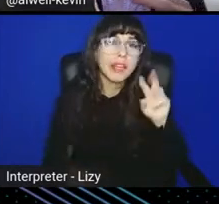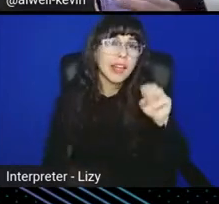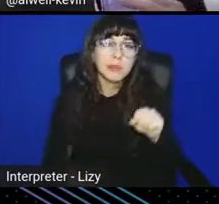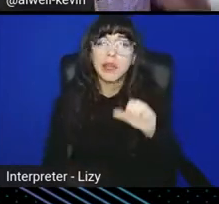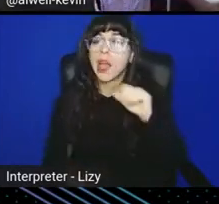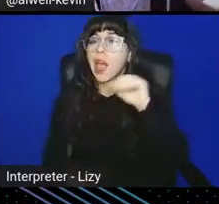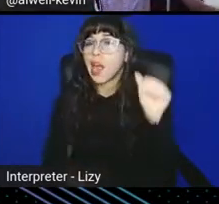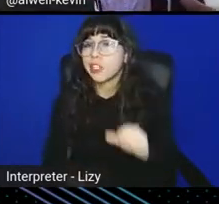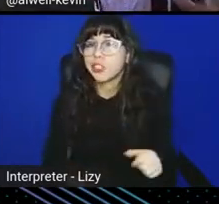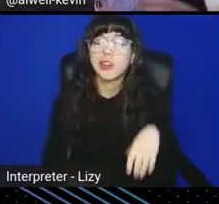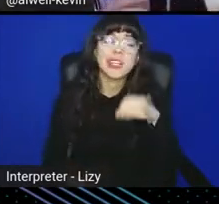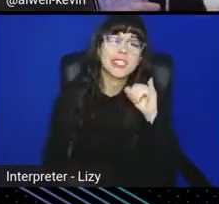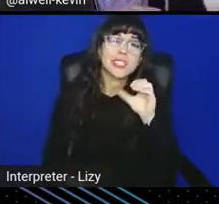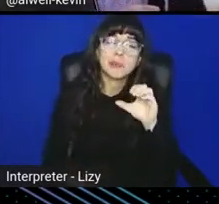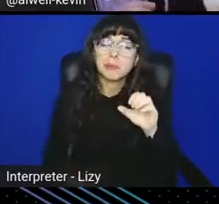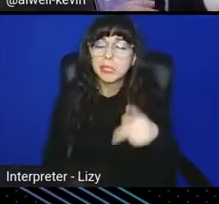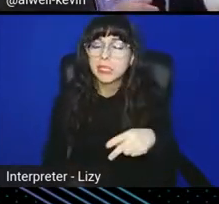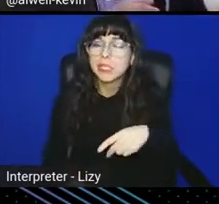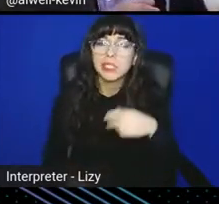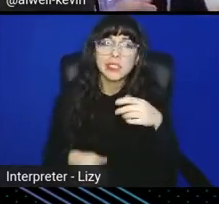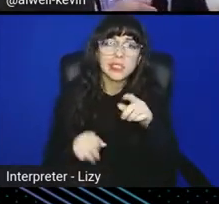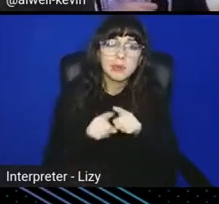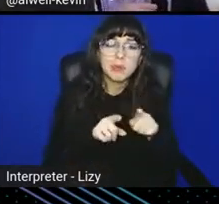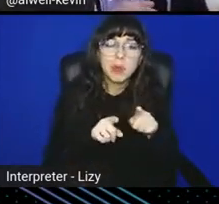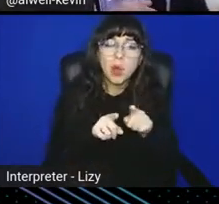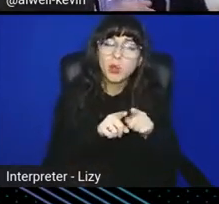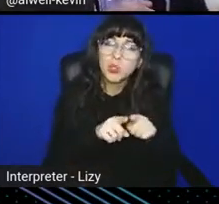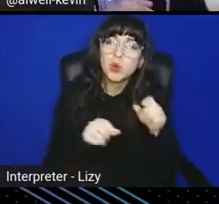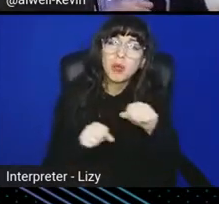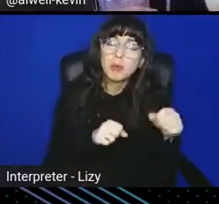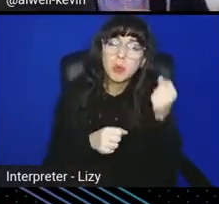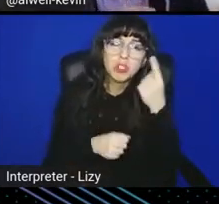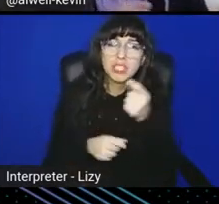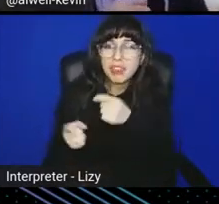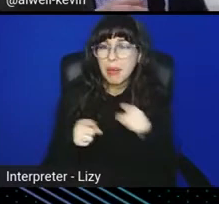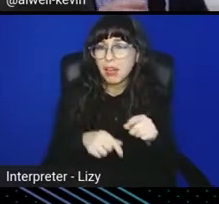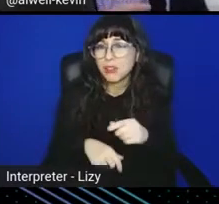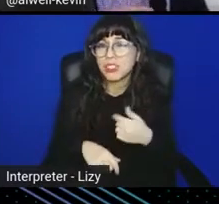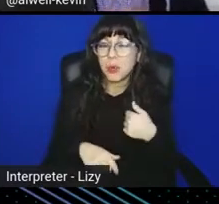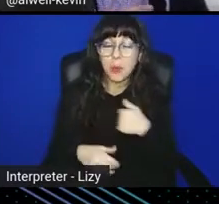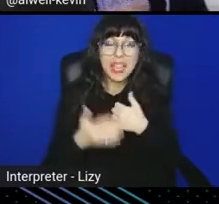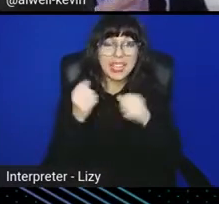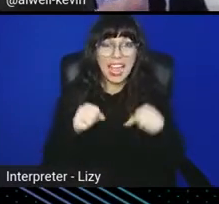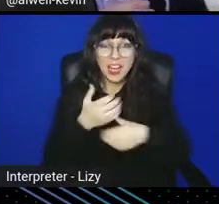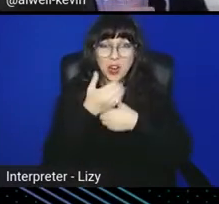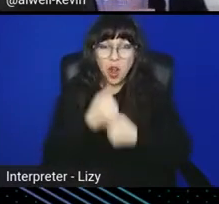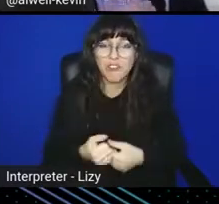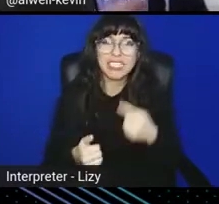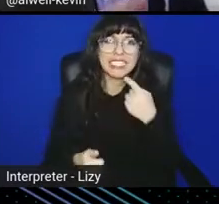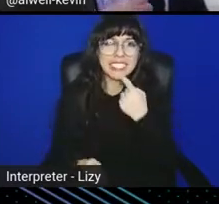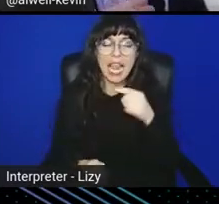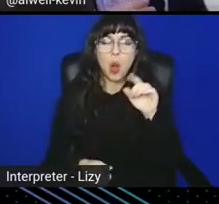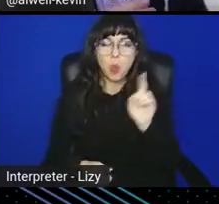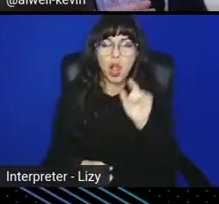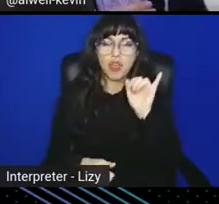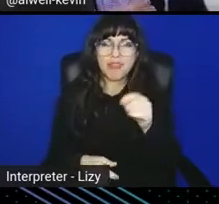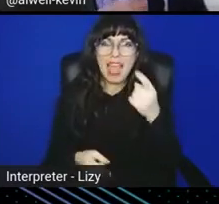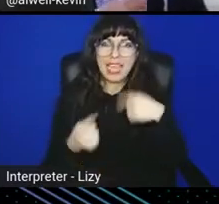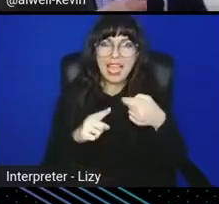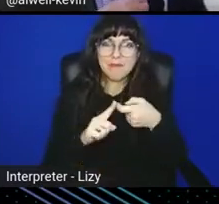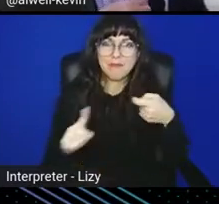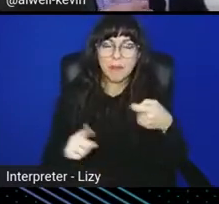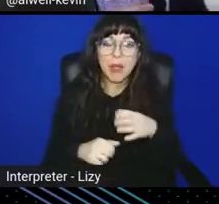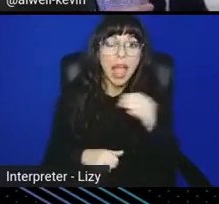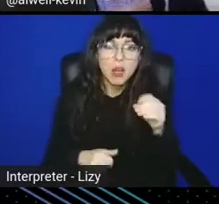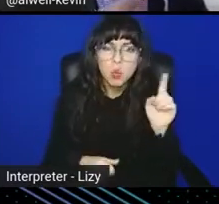GCP, in order to understand those patterns. And so we can confidently say where this came from and then where it lives, right?